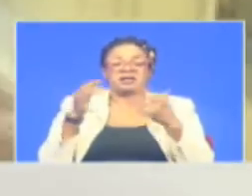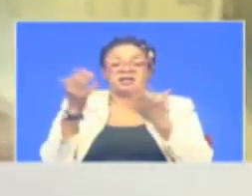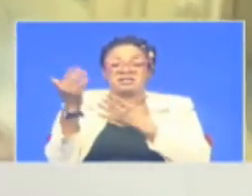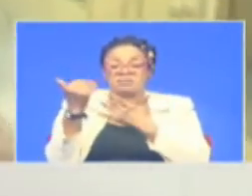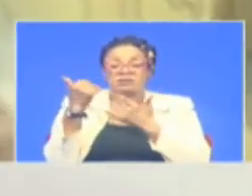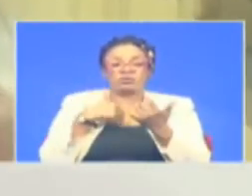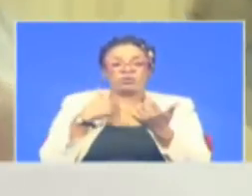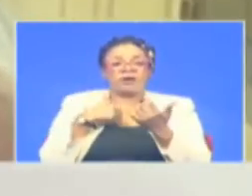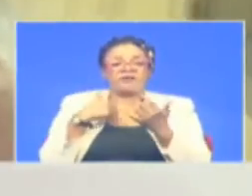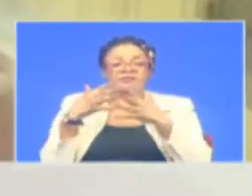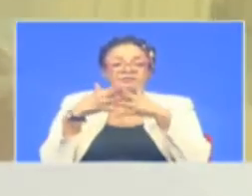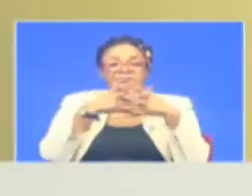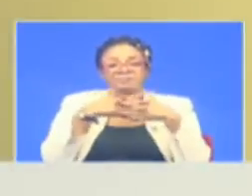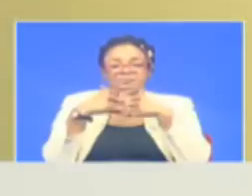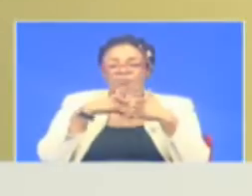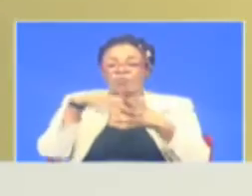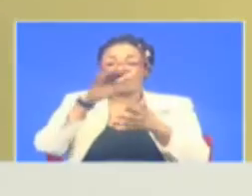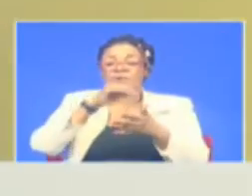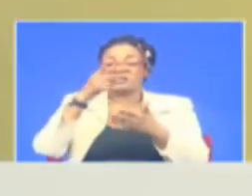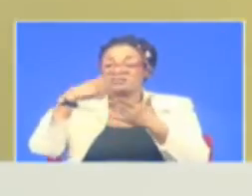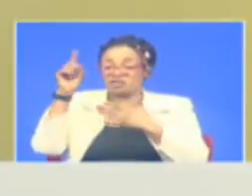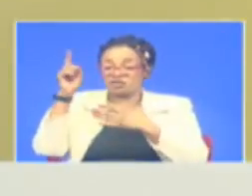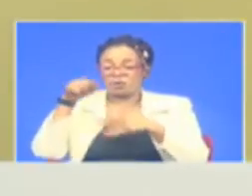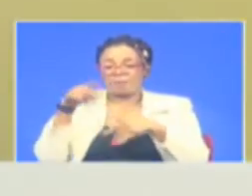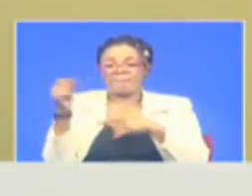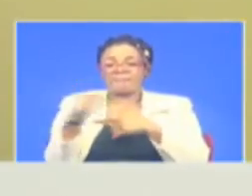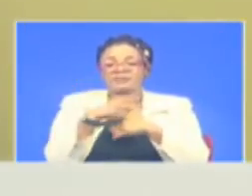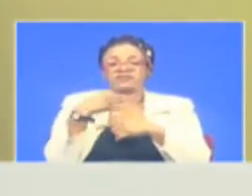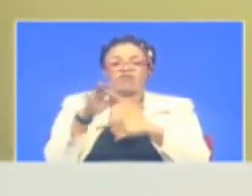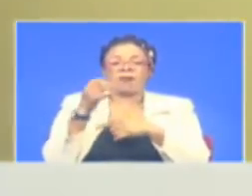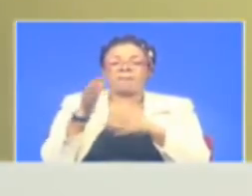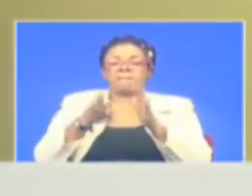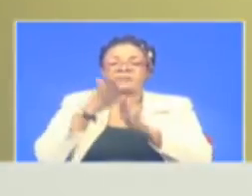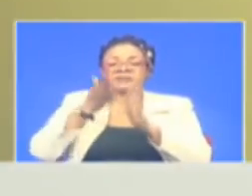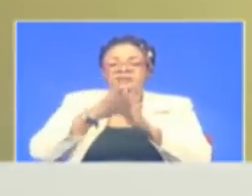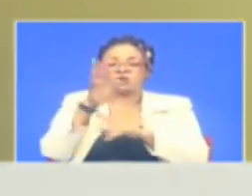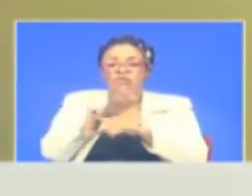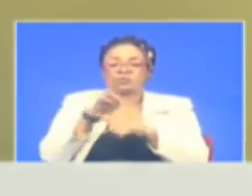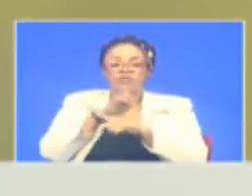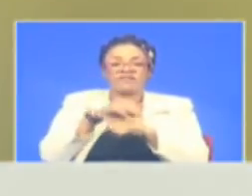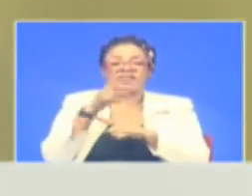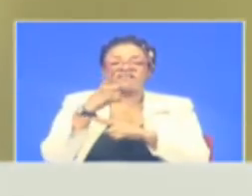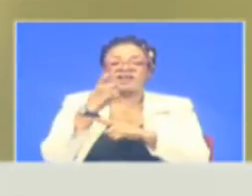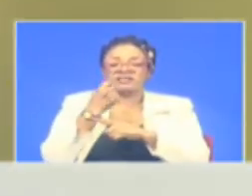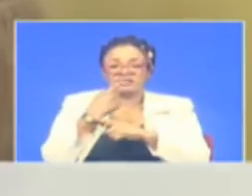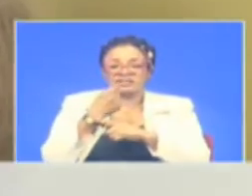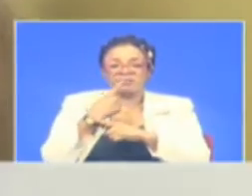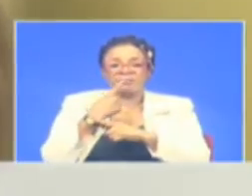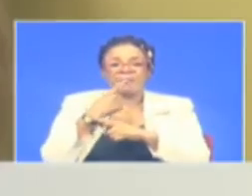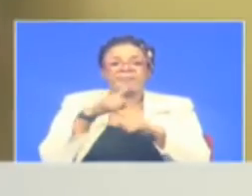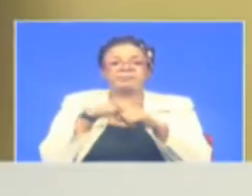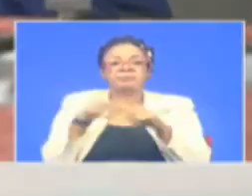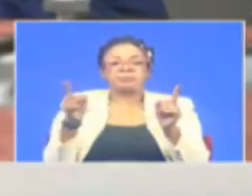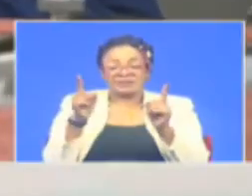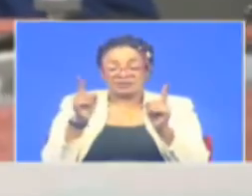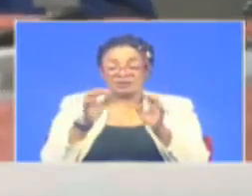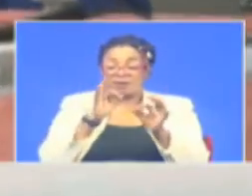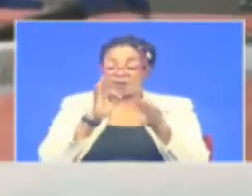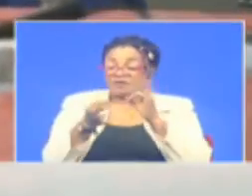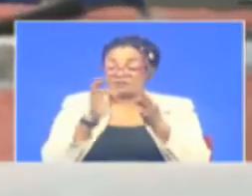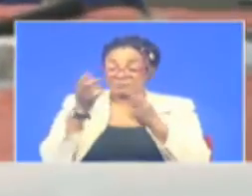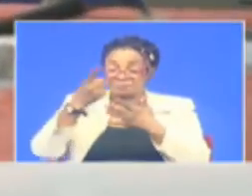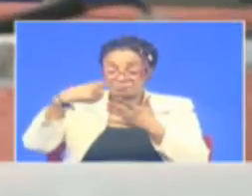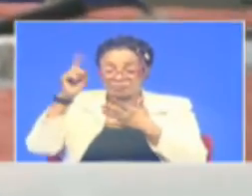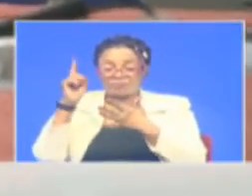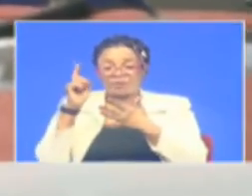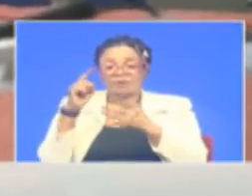U.S. authorization this month for emergency use of the vaccine. But here's the catch. If authorized, the number